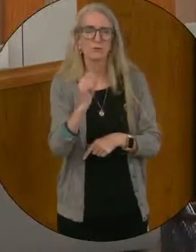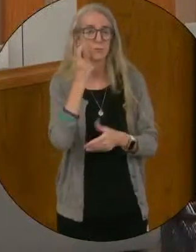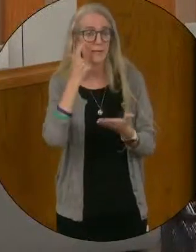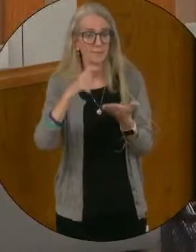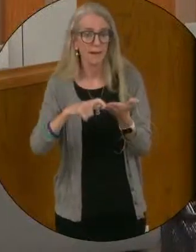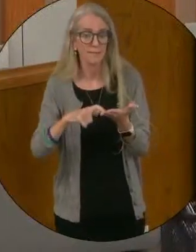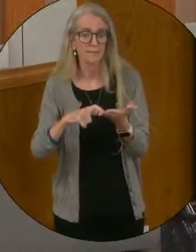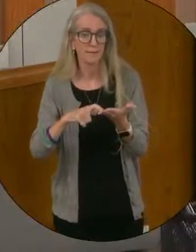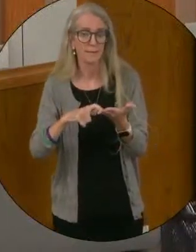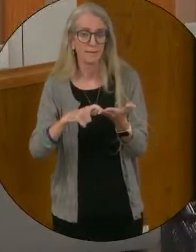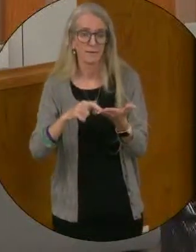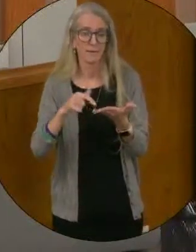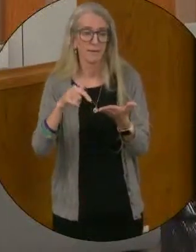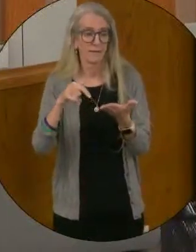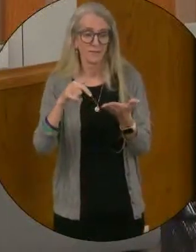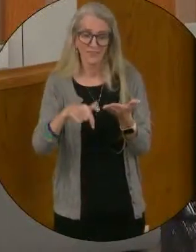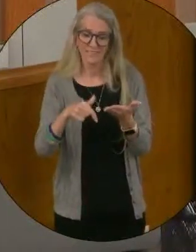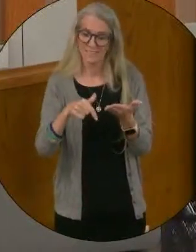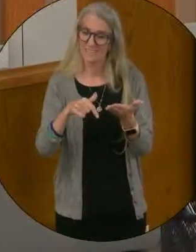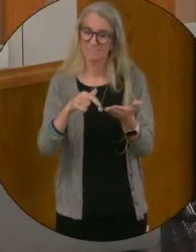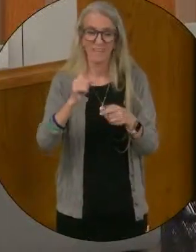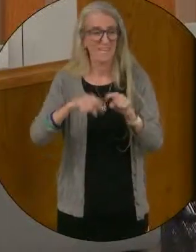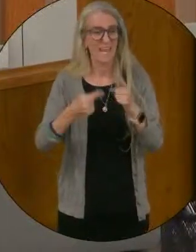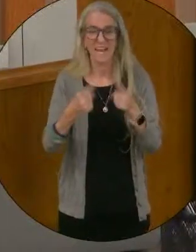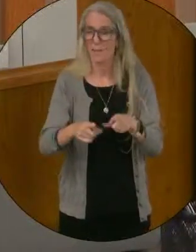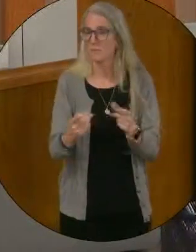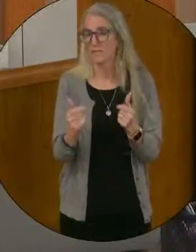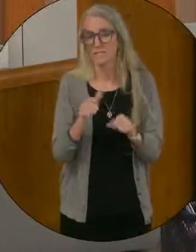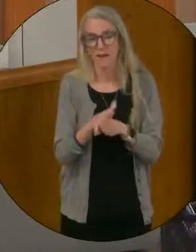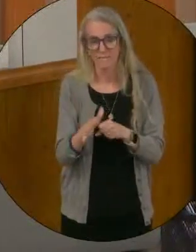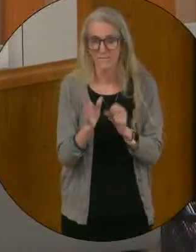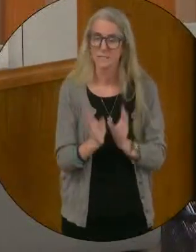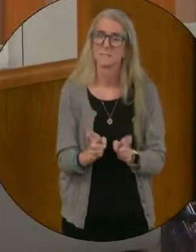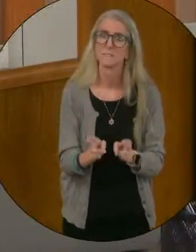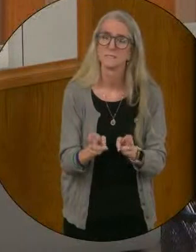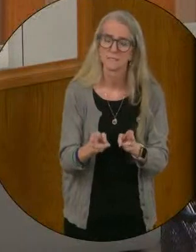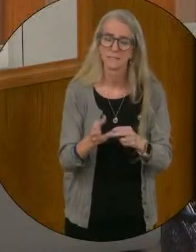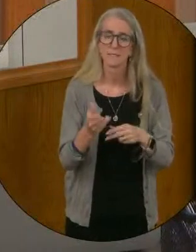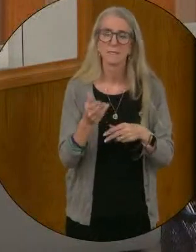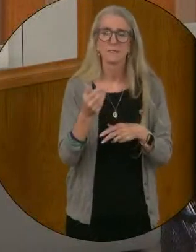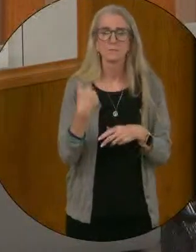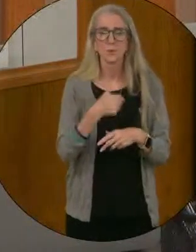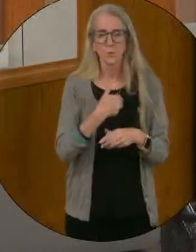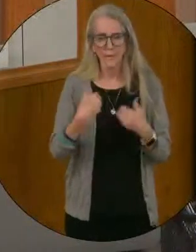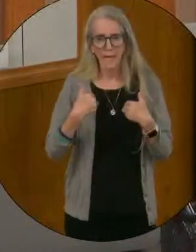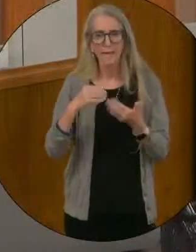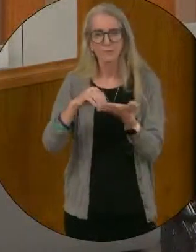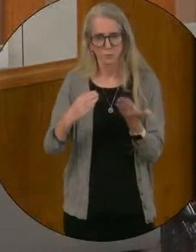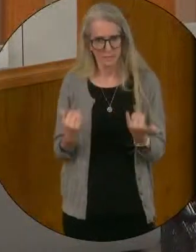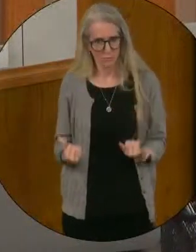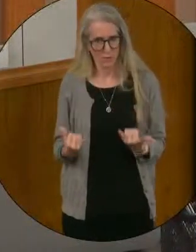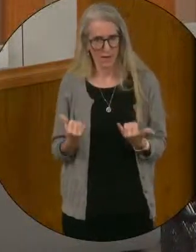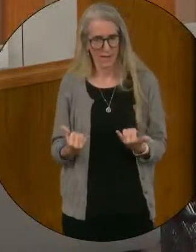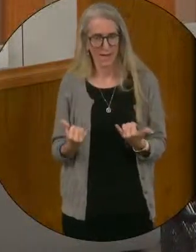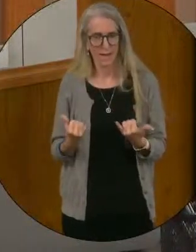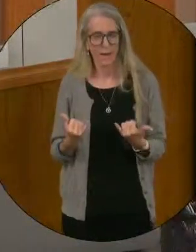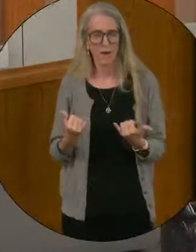recognizing this work can't happen fast enough. And we have students now who